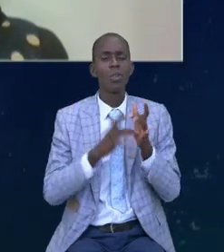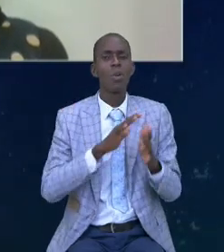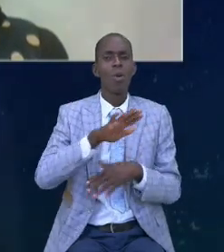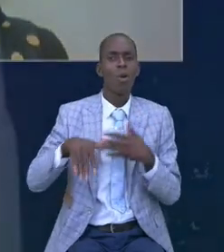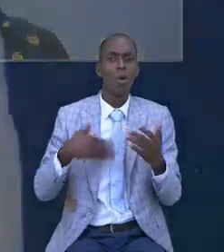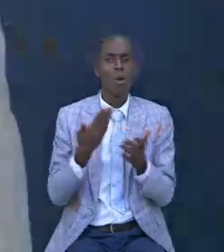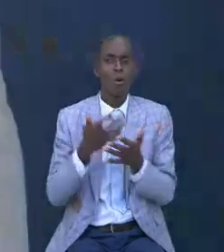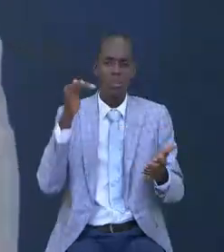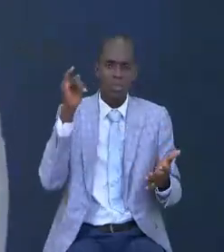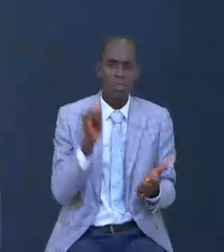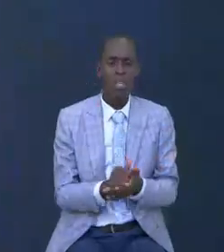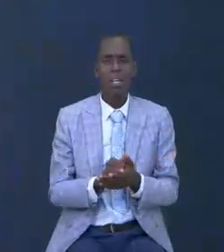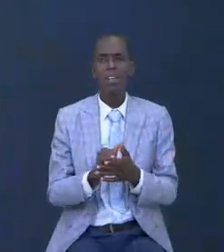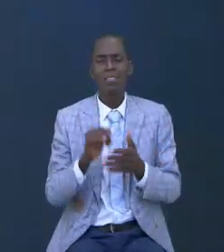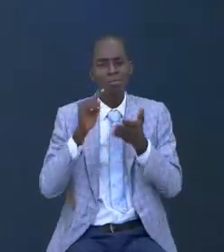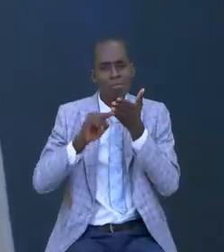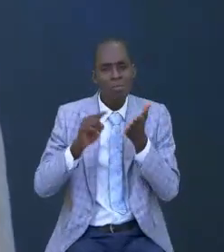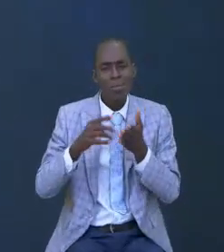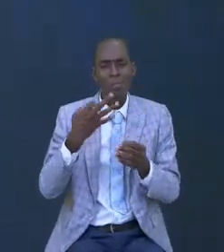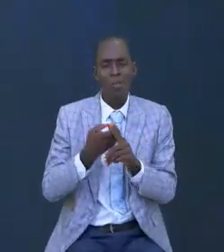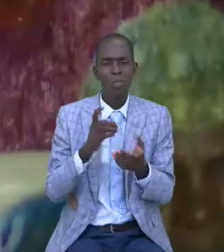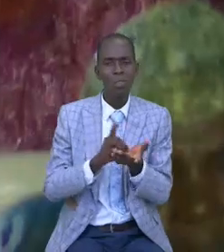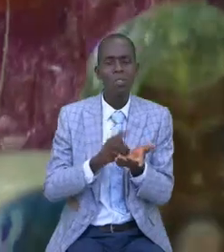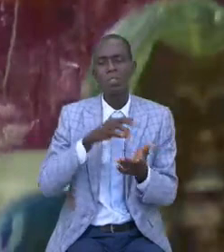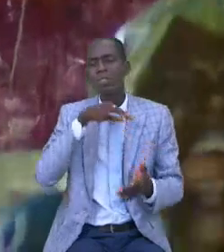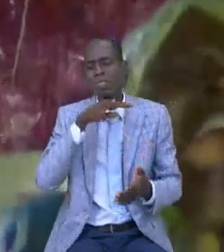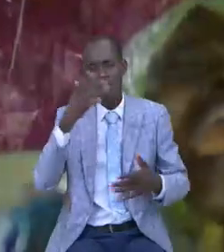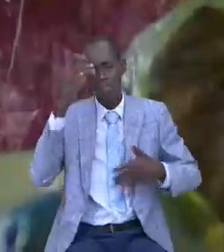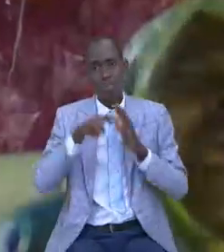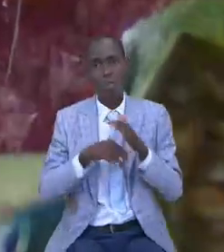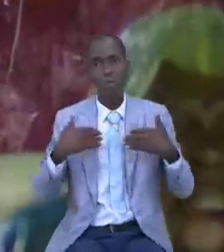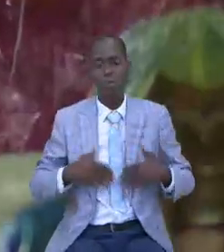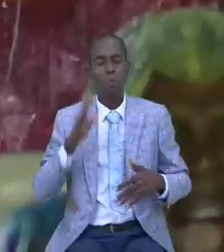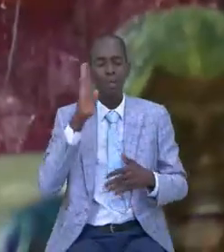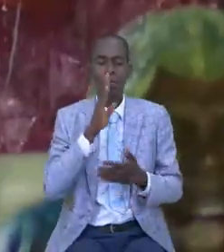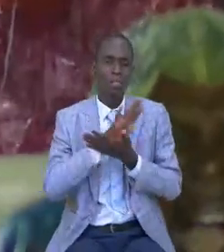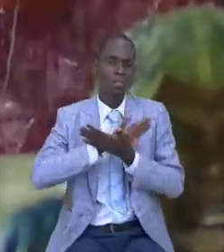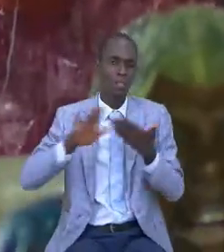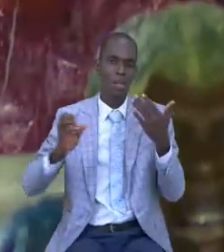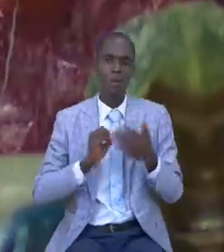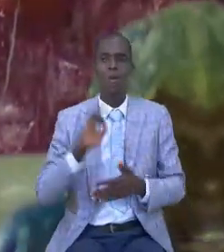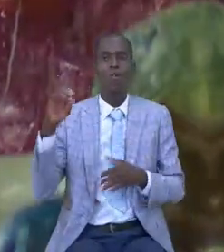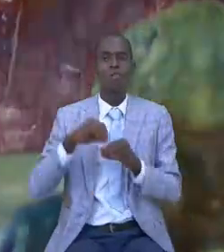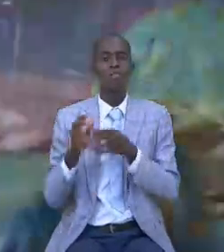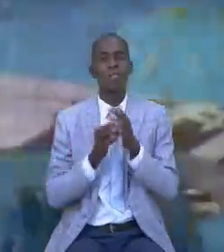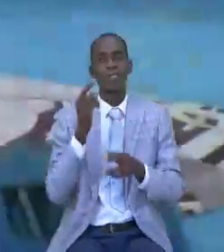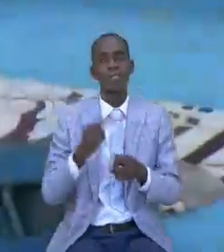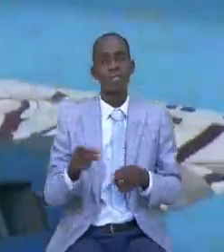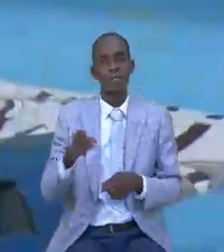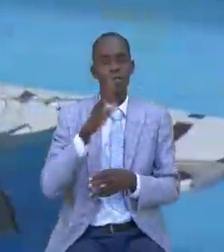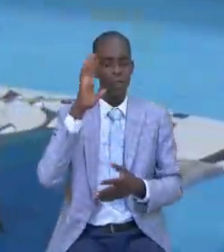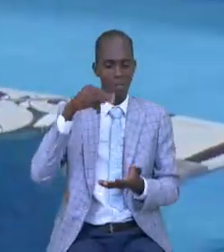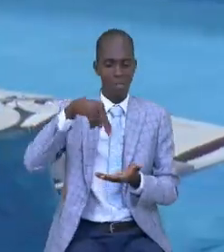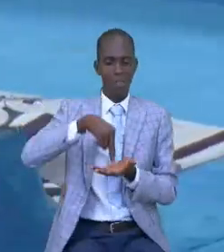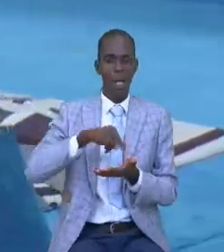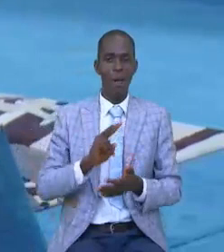those diagnoses, everything will be wiped away. And you will stand up, walking